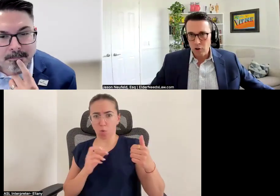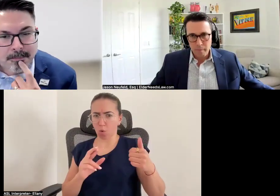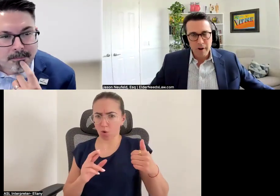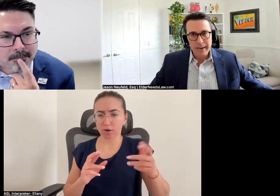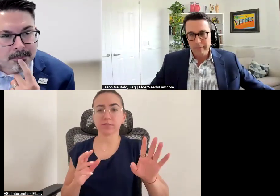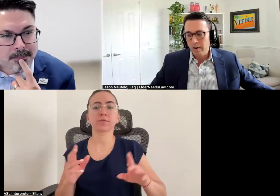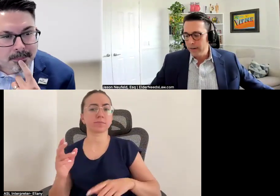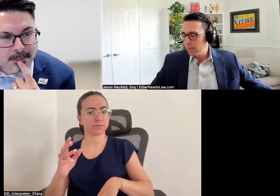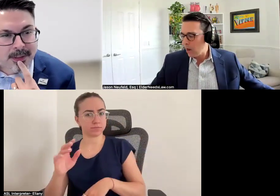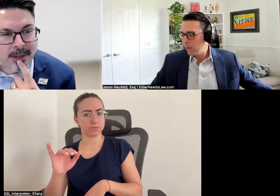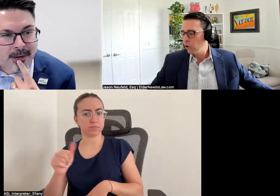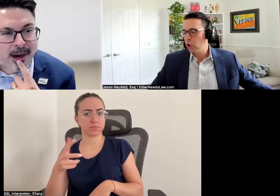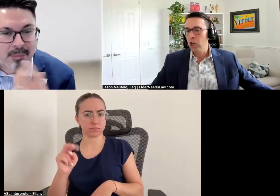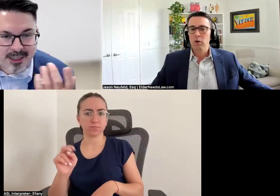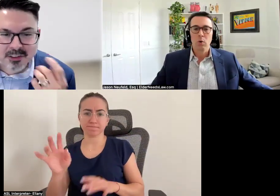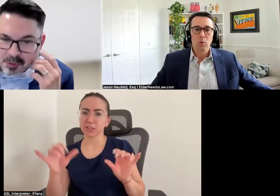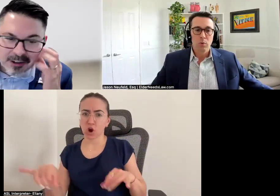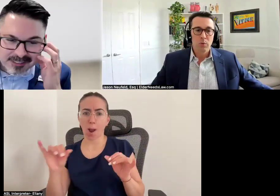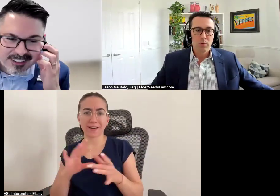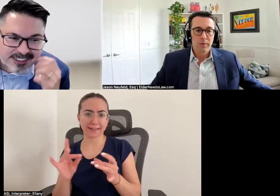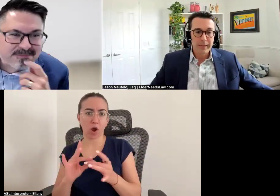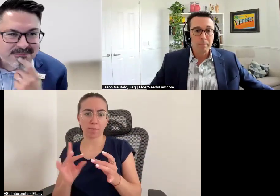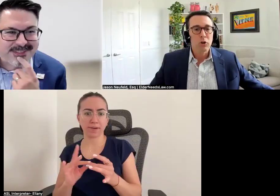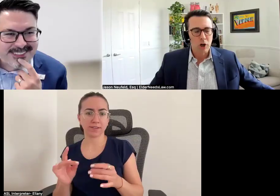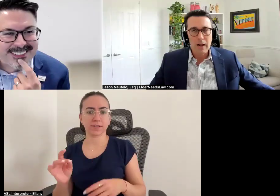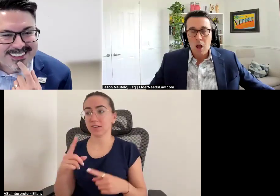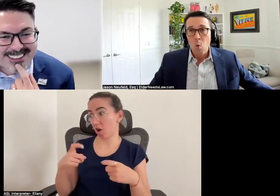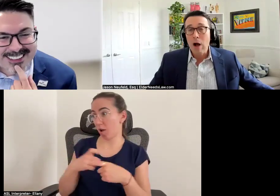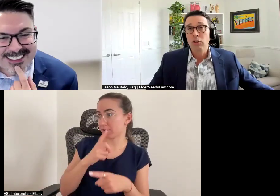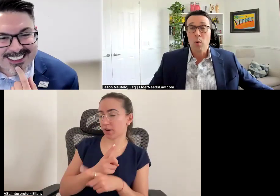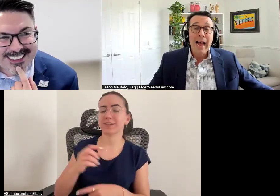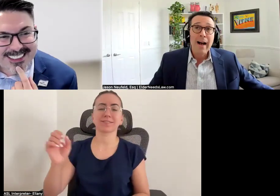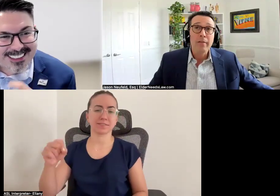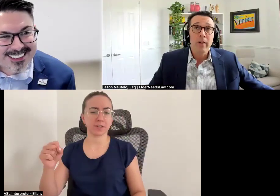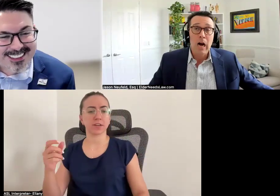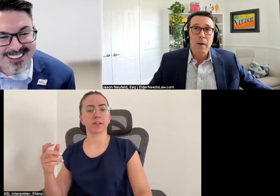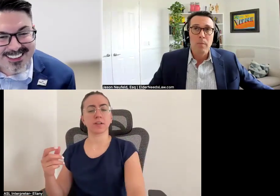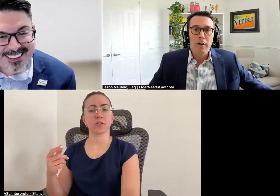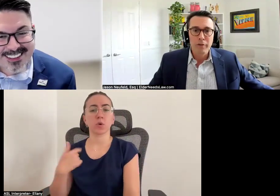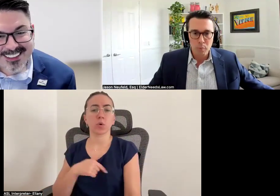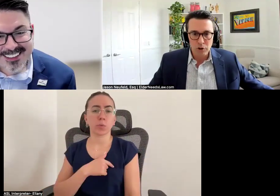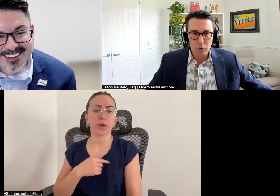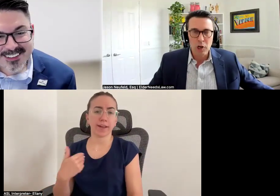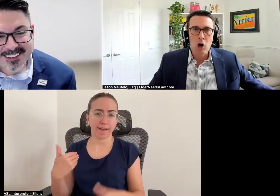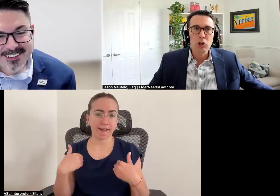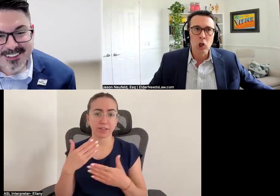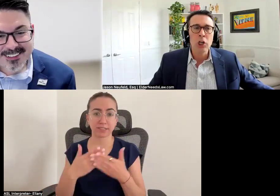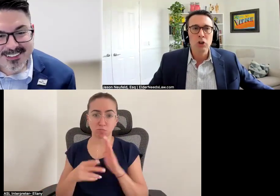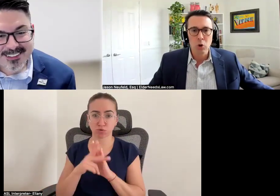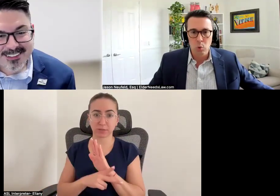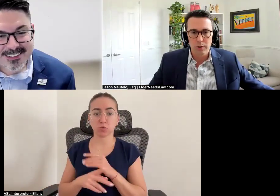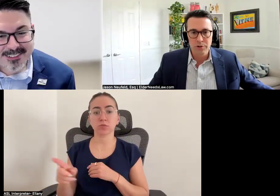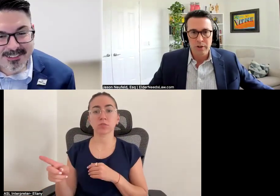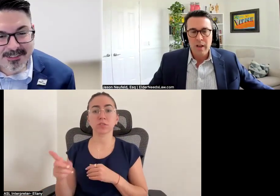We also very, very common concern. Complex as well, right? Yeah. Sure. Well, so we have a few principles. There are